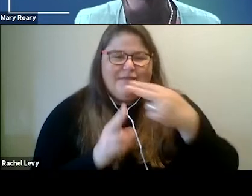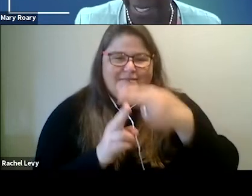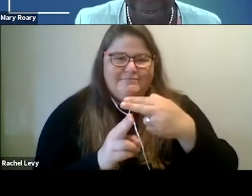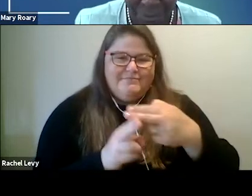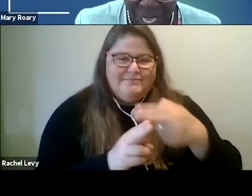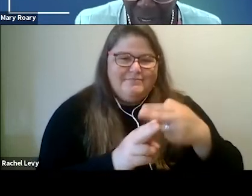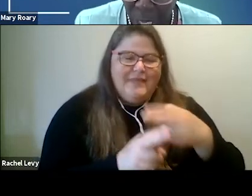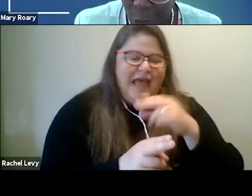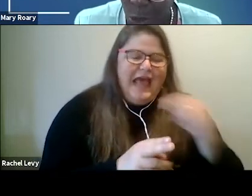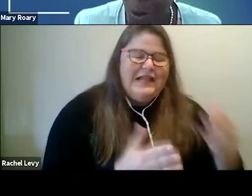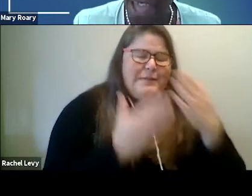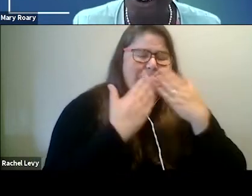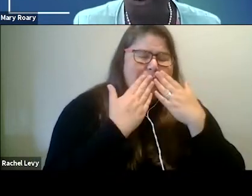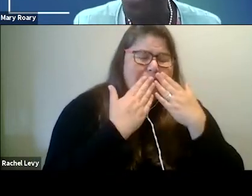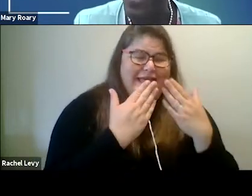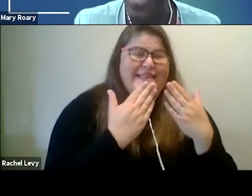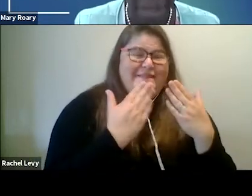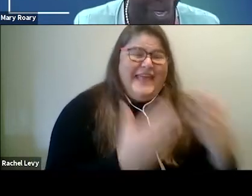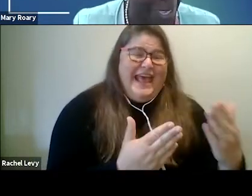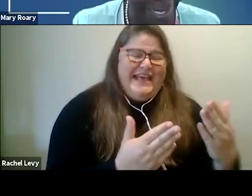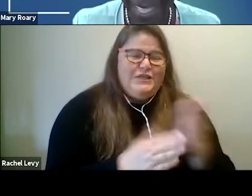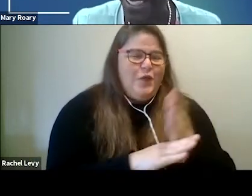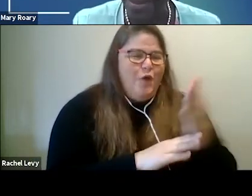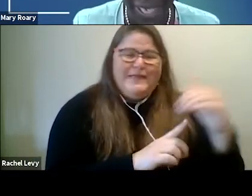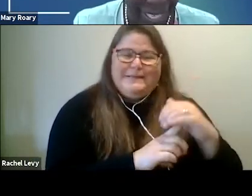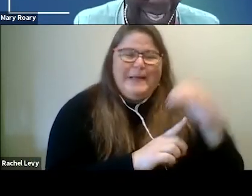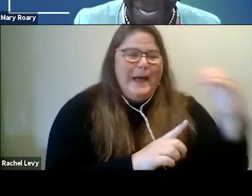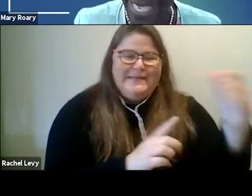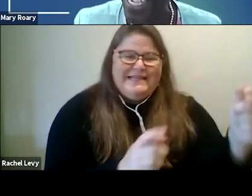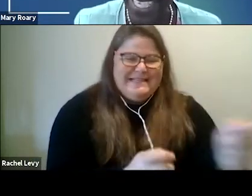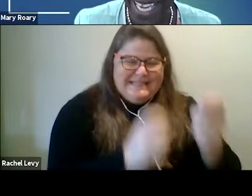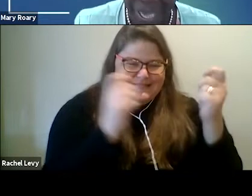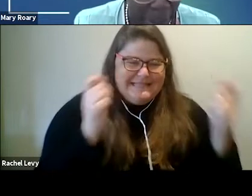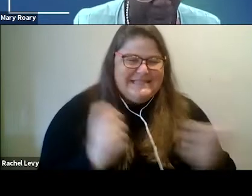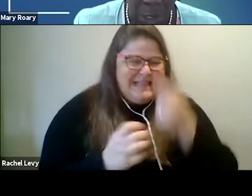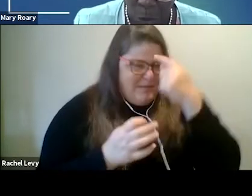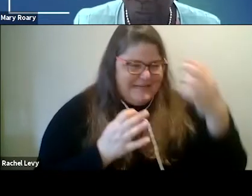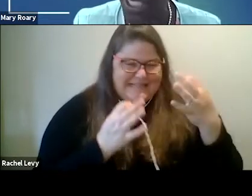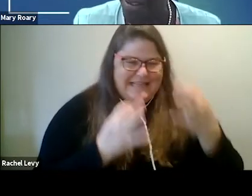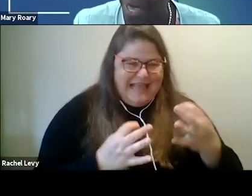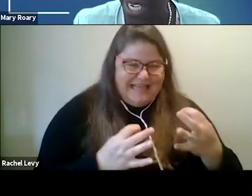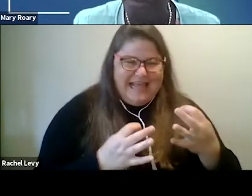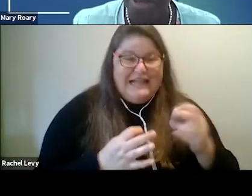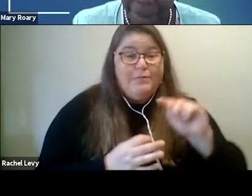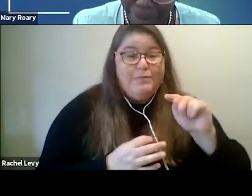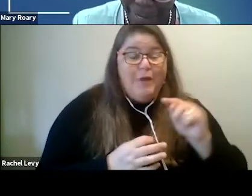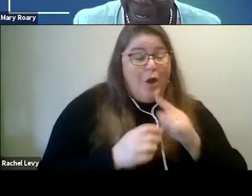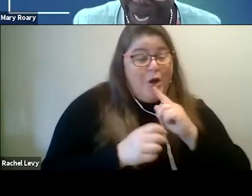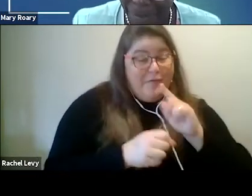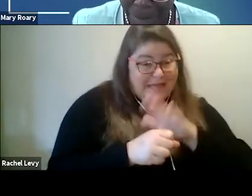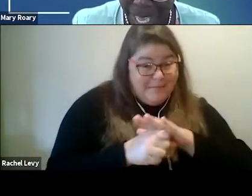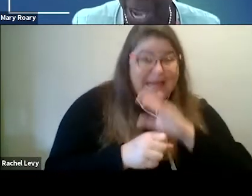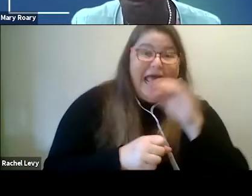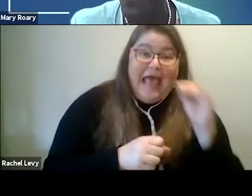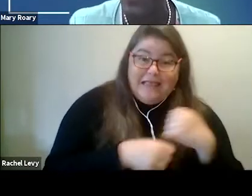a massive thanks to our over-the-top, celebrated, dedicated, but only committed, but they made the